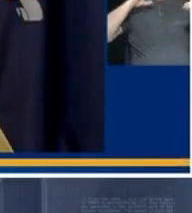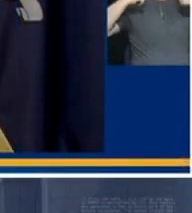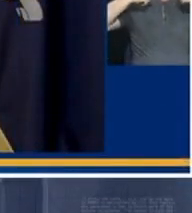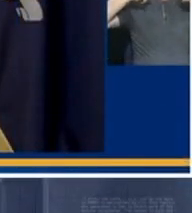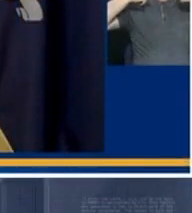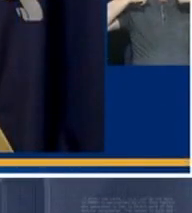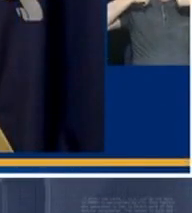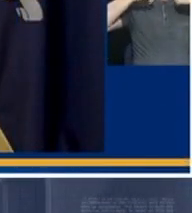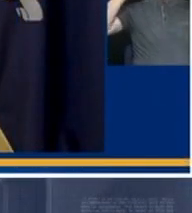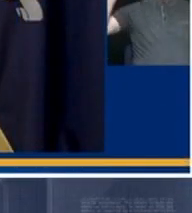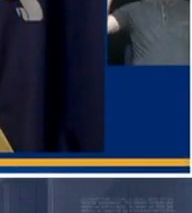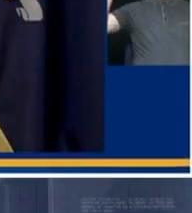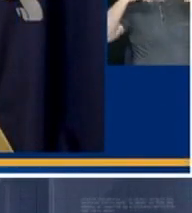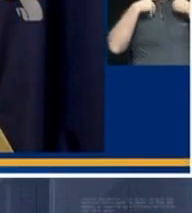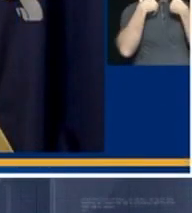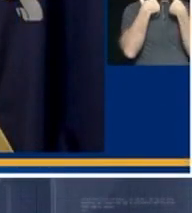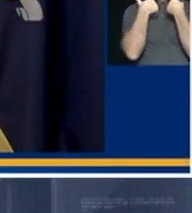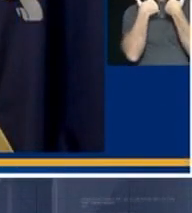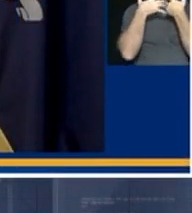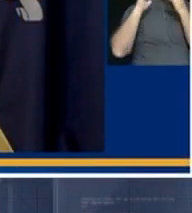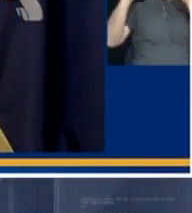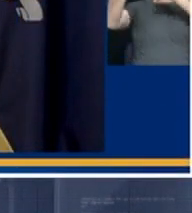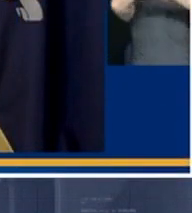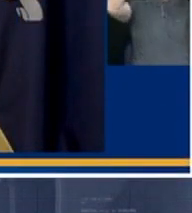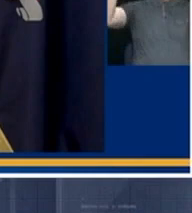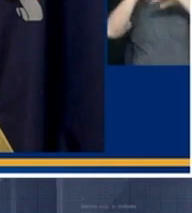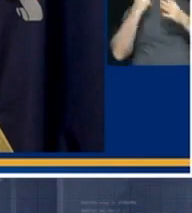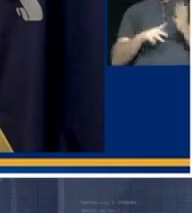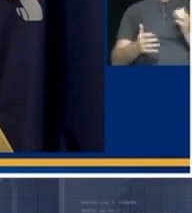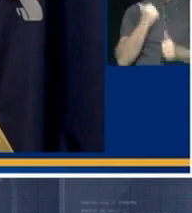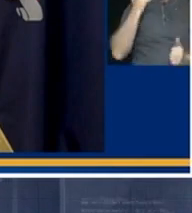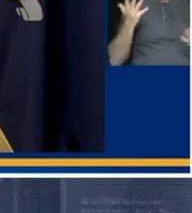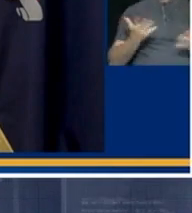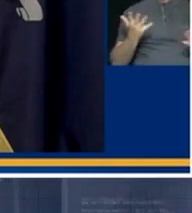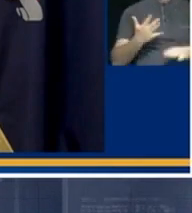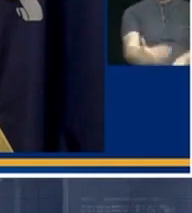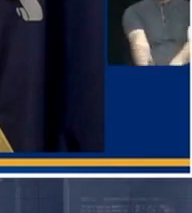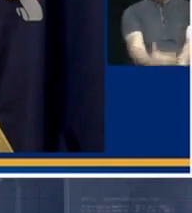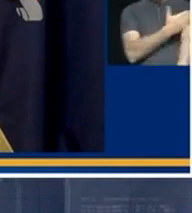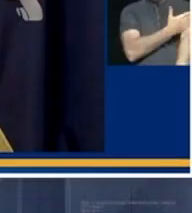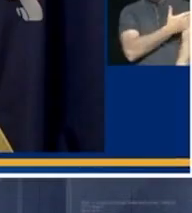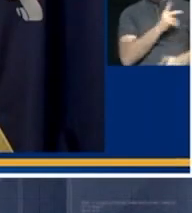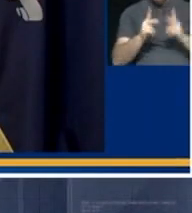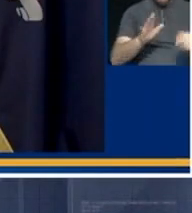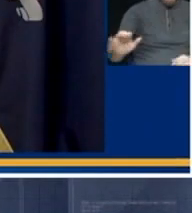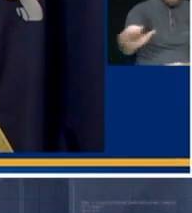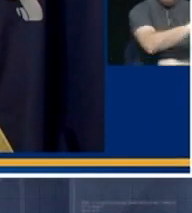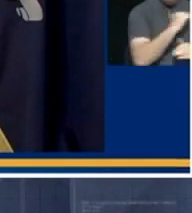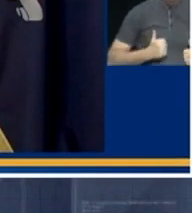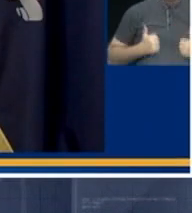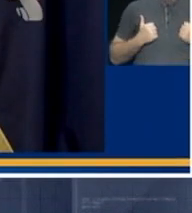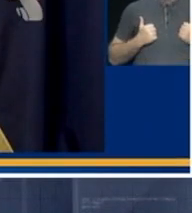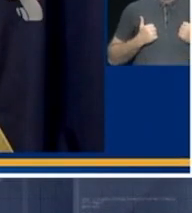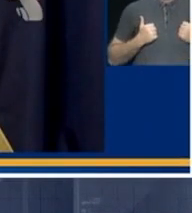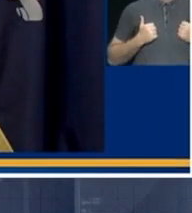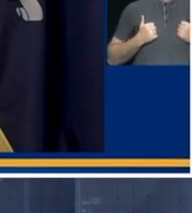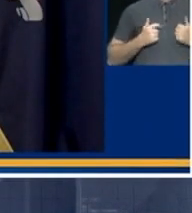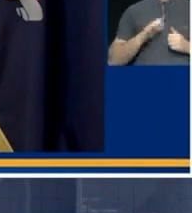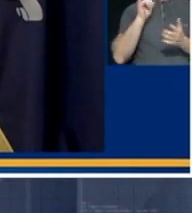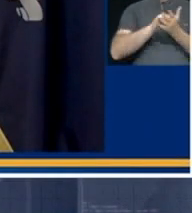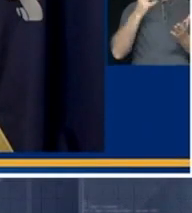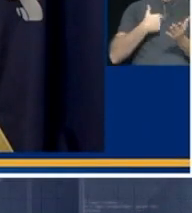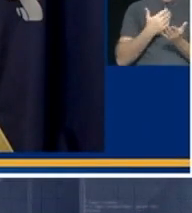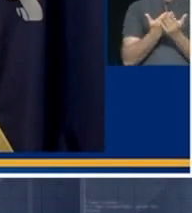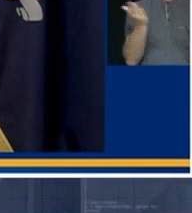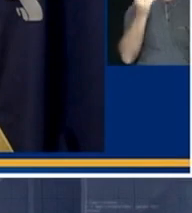general report released accused him of sexually harassing 11 women. Cuomo denies the allegations but says right now the best thing he